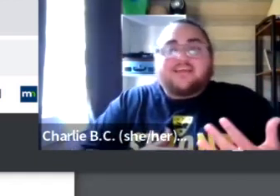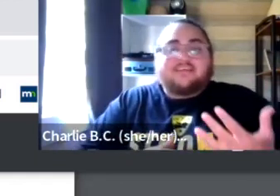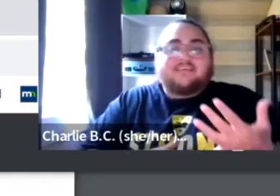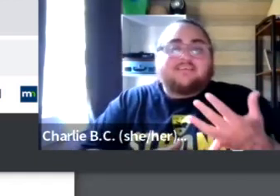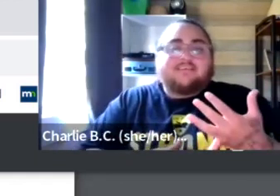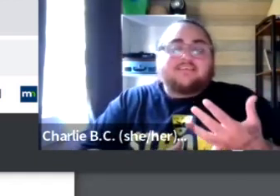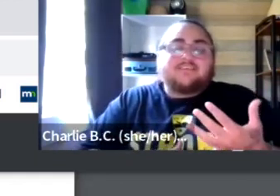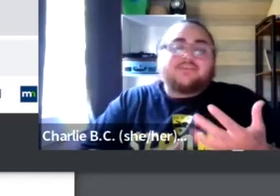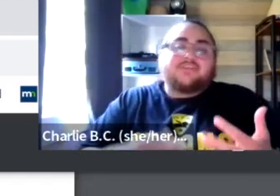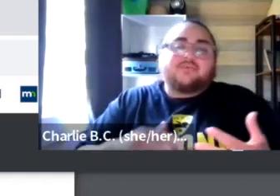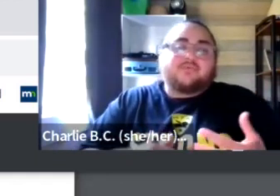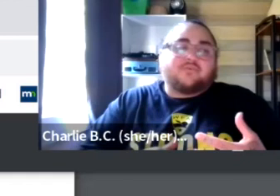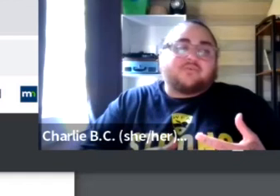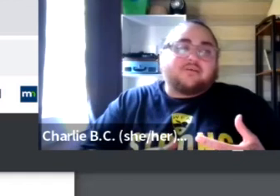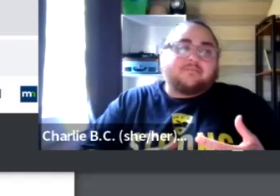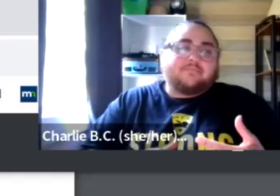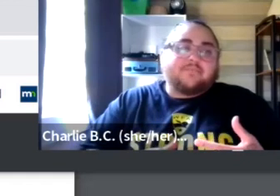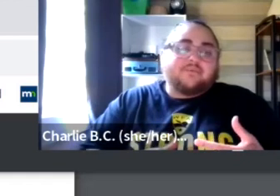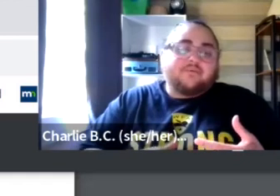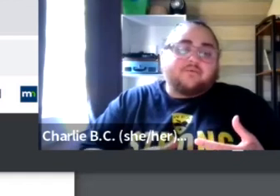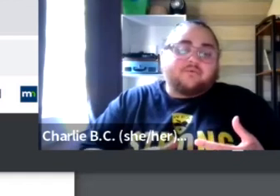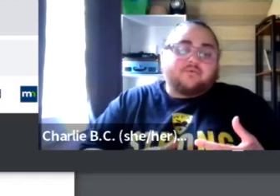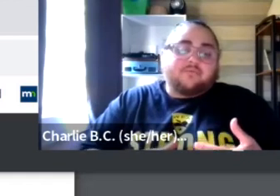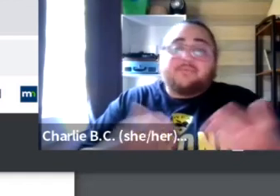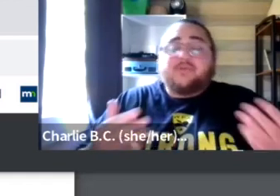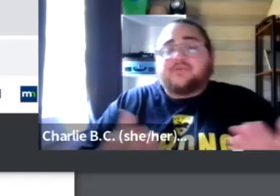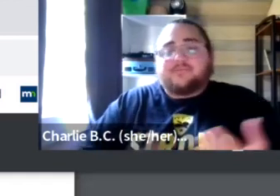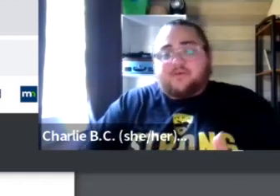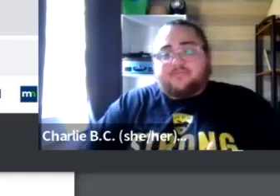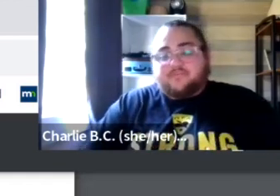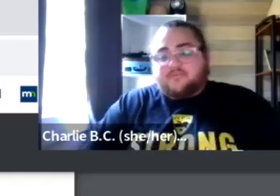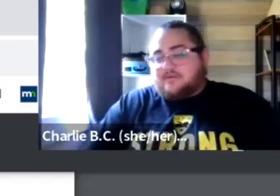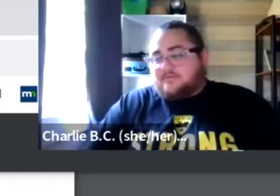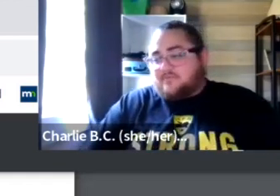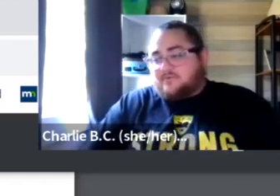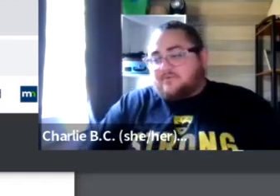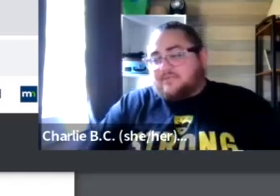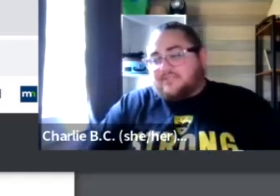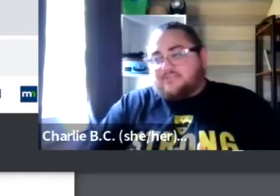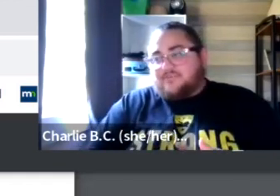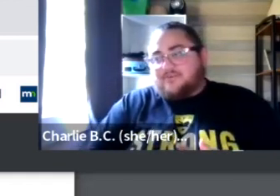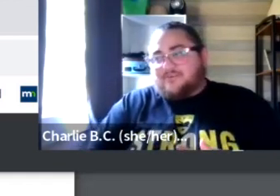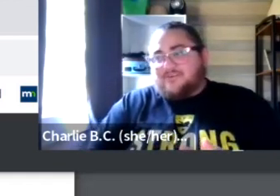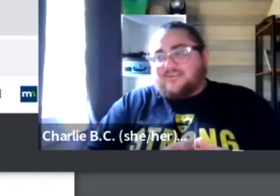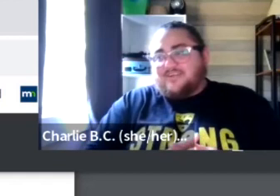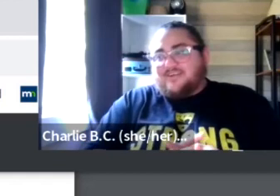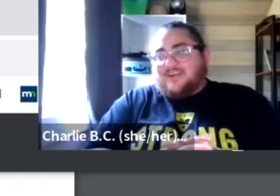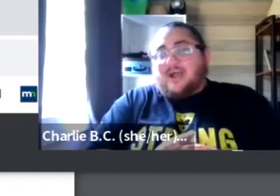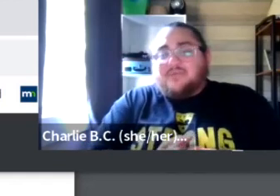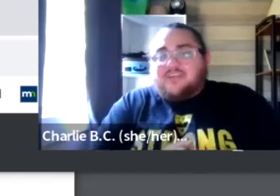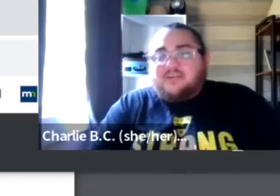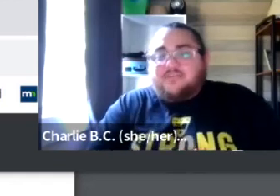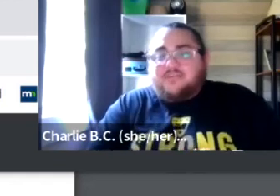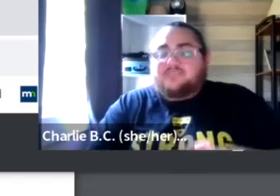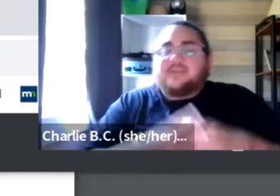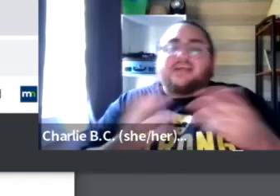comfortable in that situation, or maybe be queer themselves. So we're really intentional about